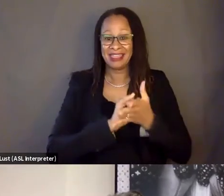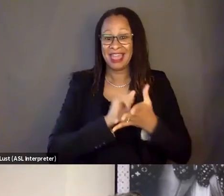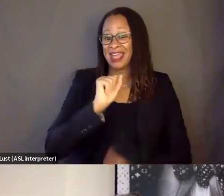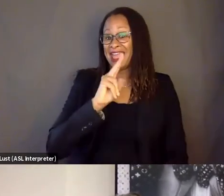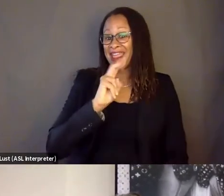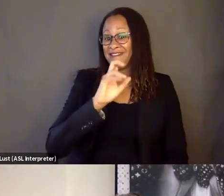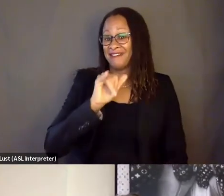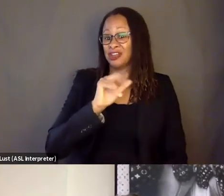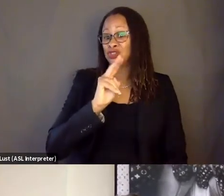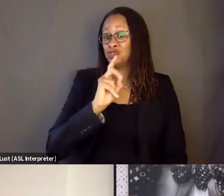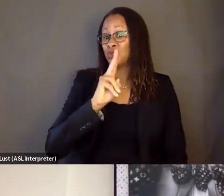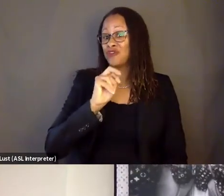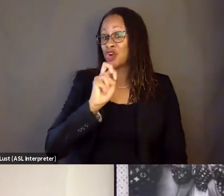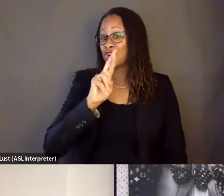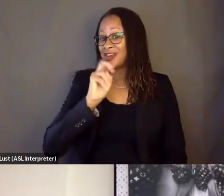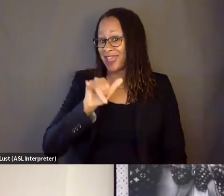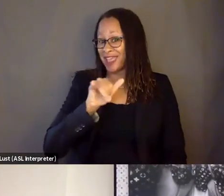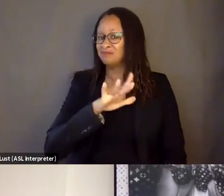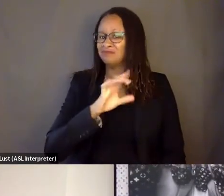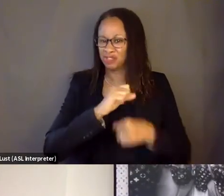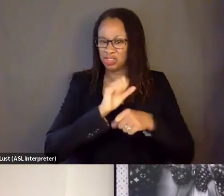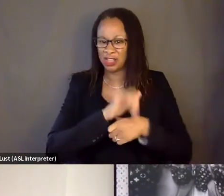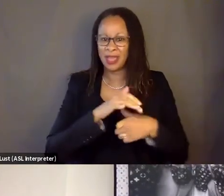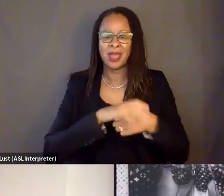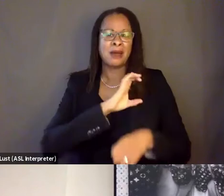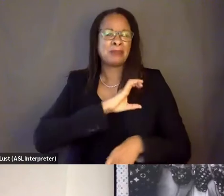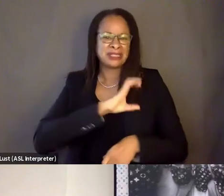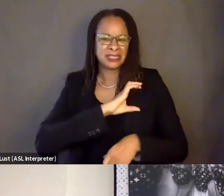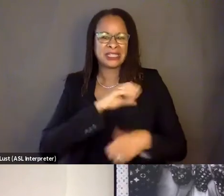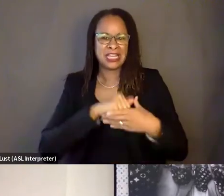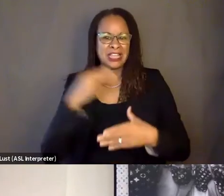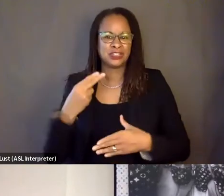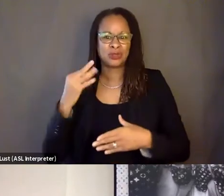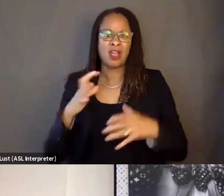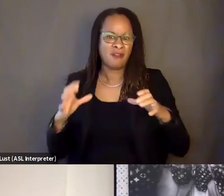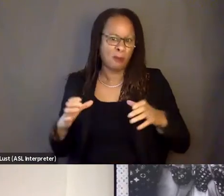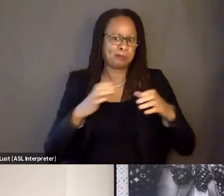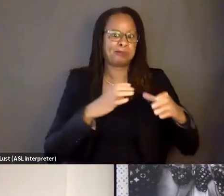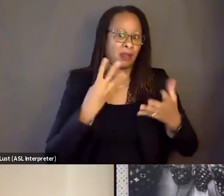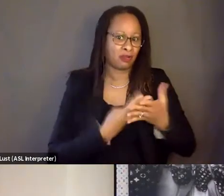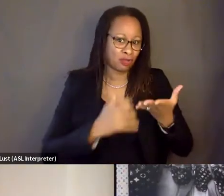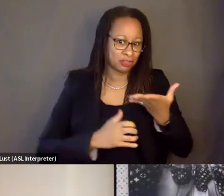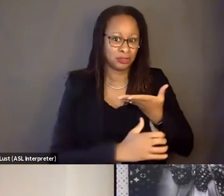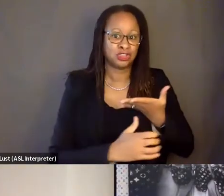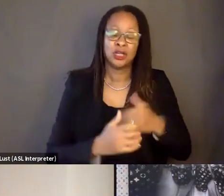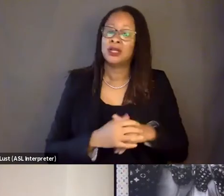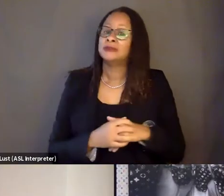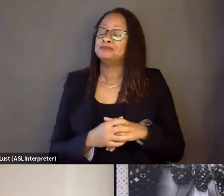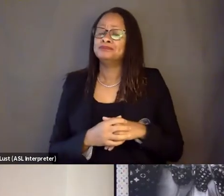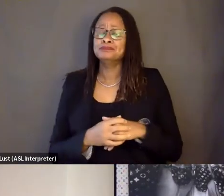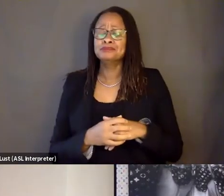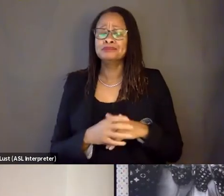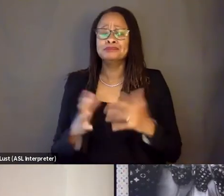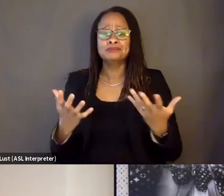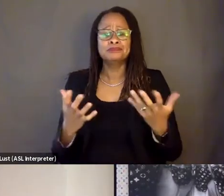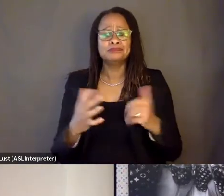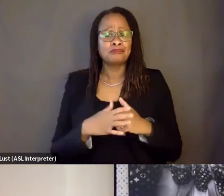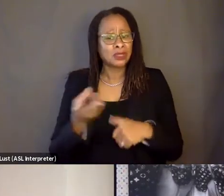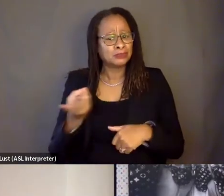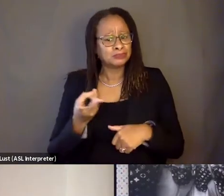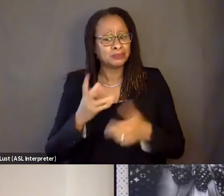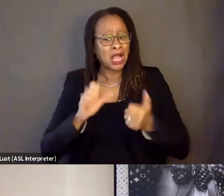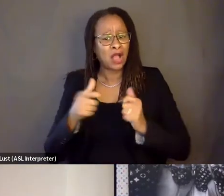did, talking about policing and the history of mass incarceration in this country. How did you all first approach